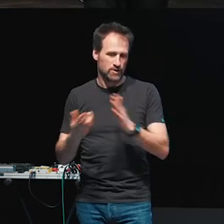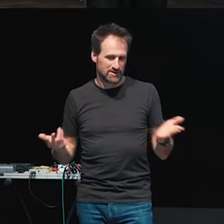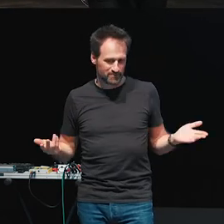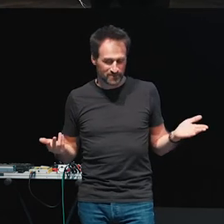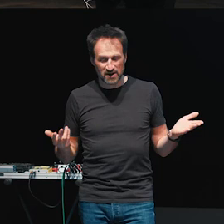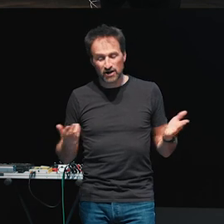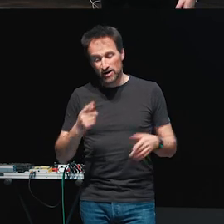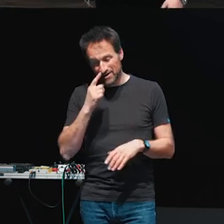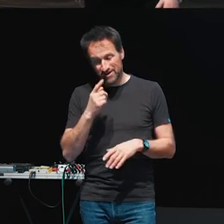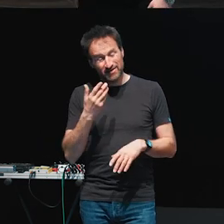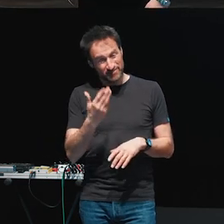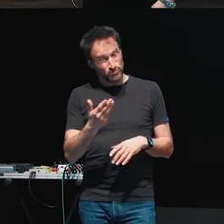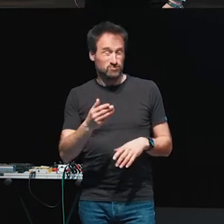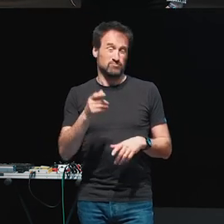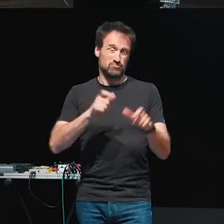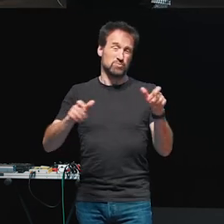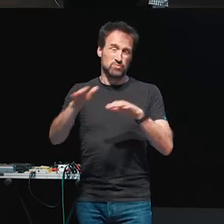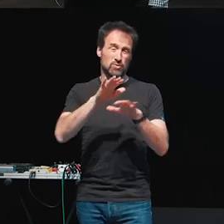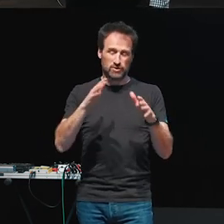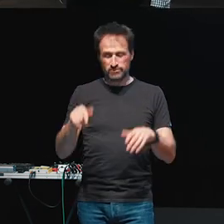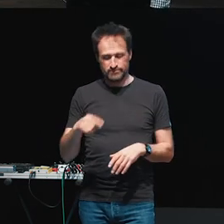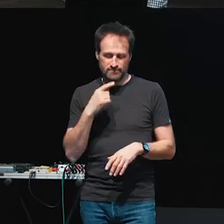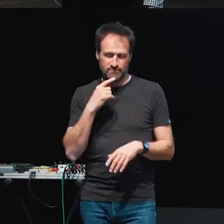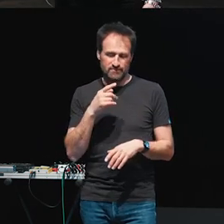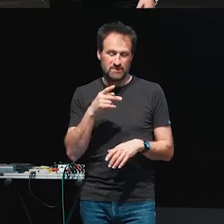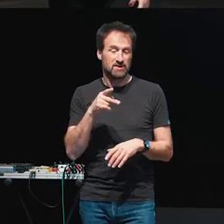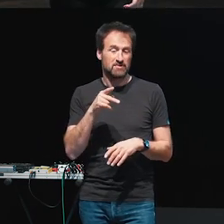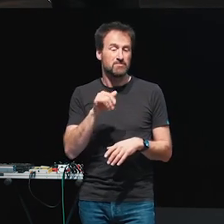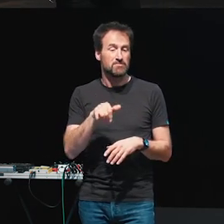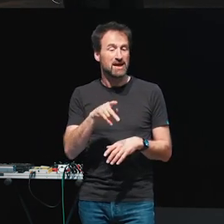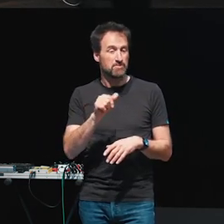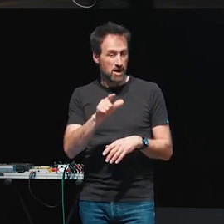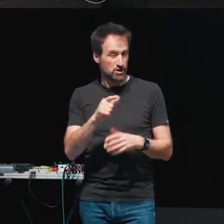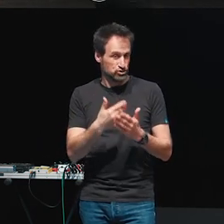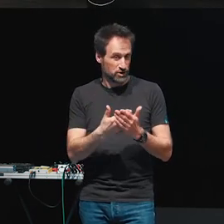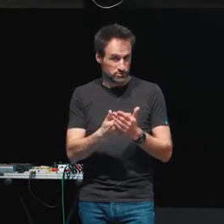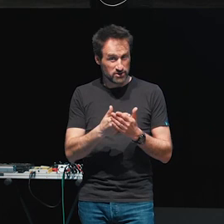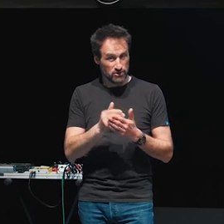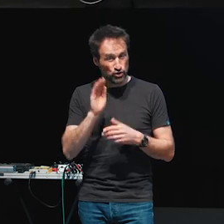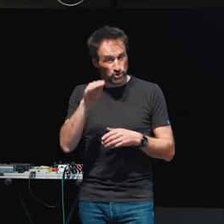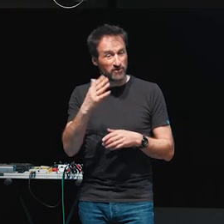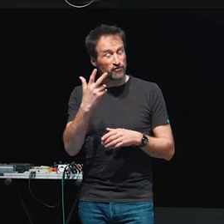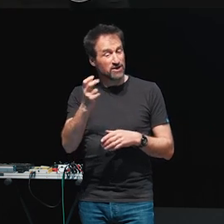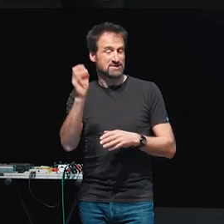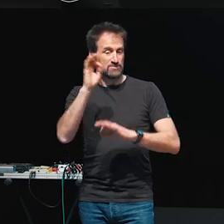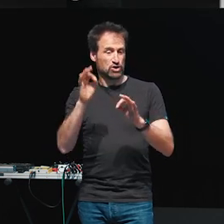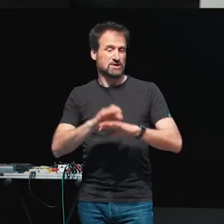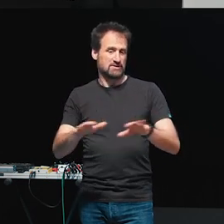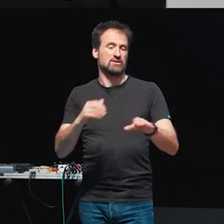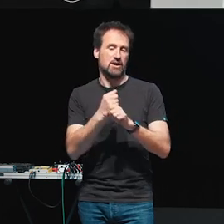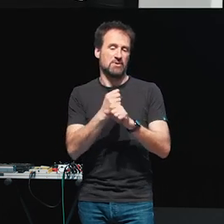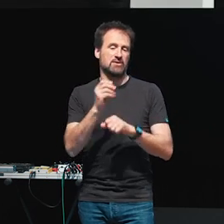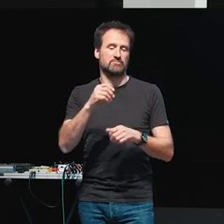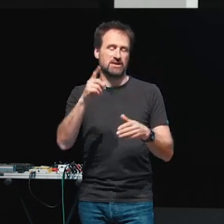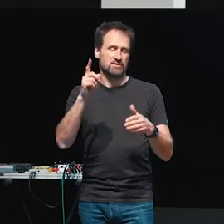and we'll come to this number, 35%, that's up here in a bit. But this is how the life cycle looked for them.